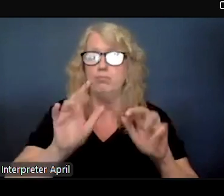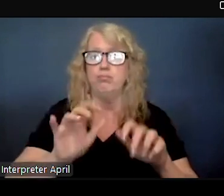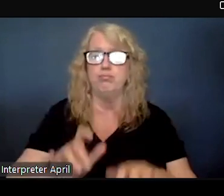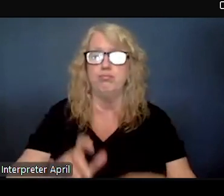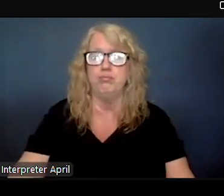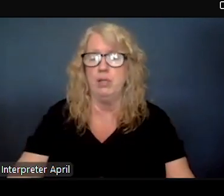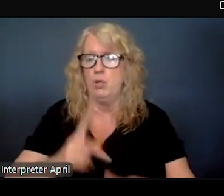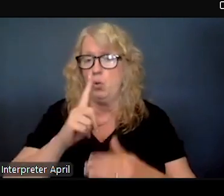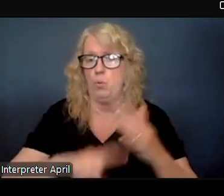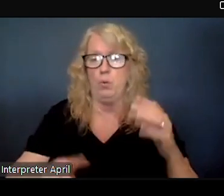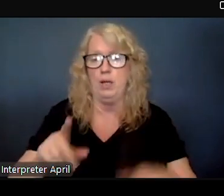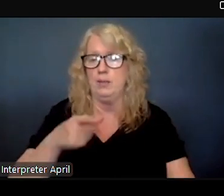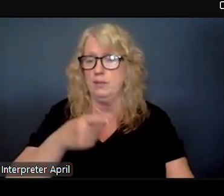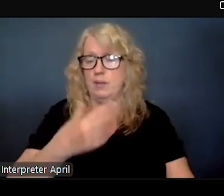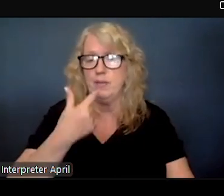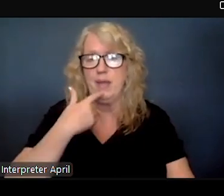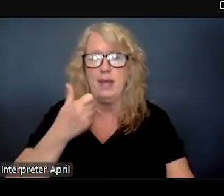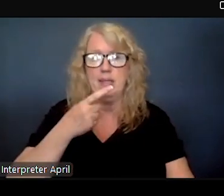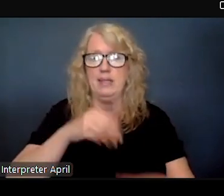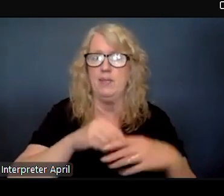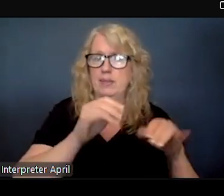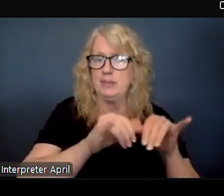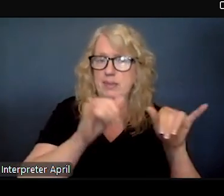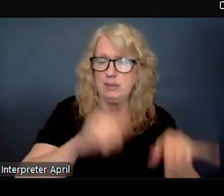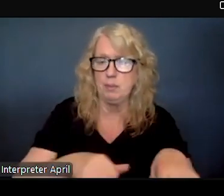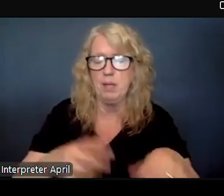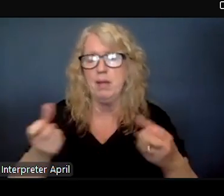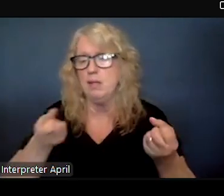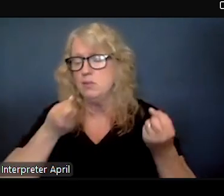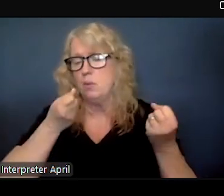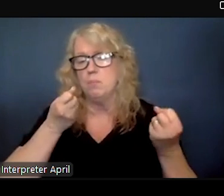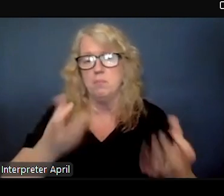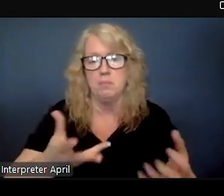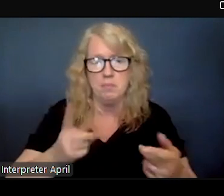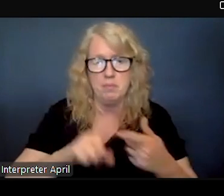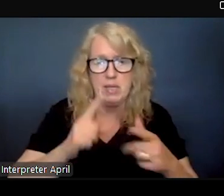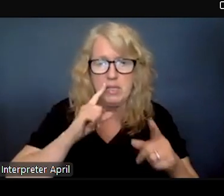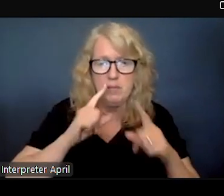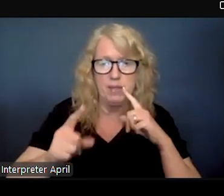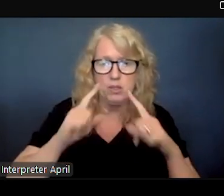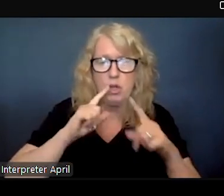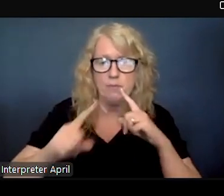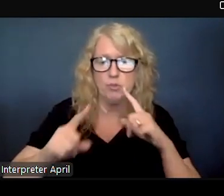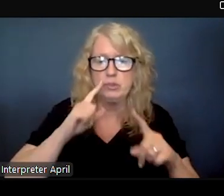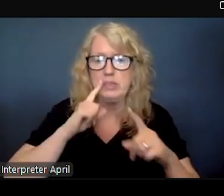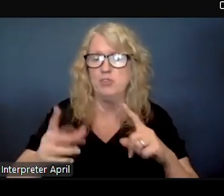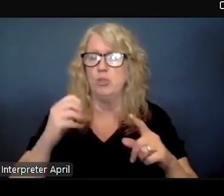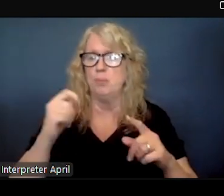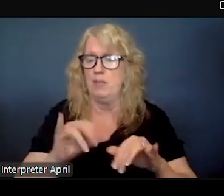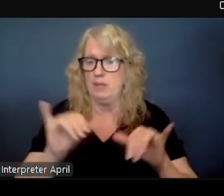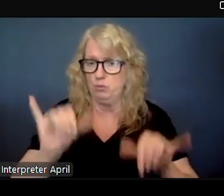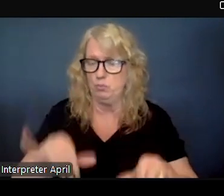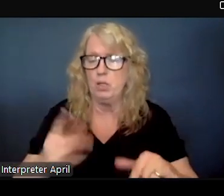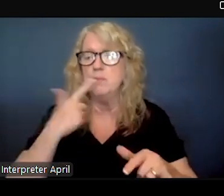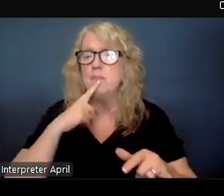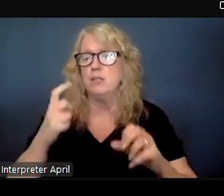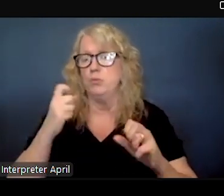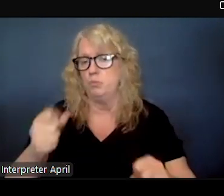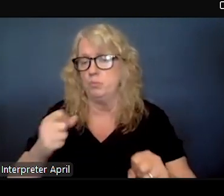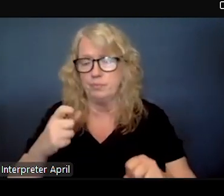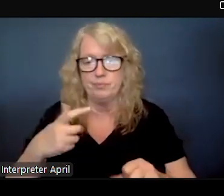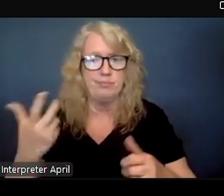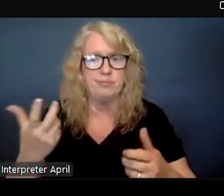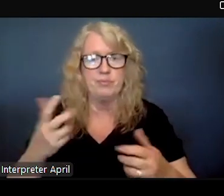bot will say in a rule-based system. And a lot of the conversational flows within these systems is predominantly a bunch